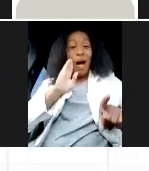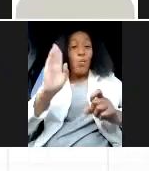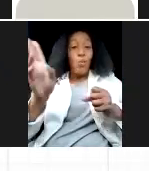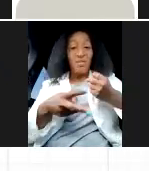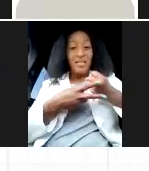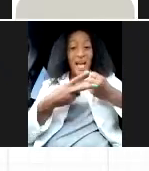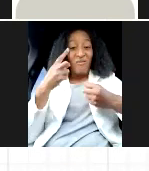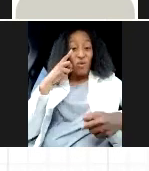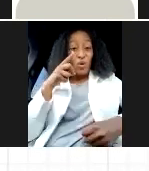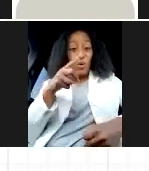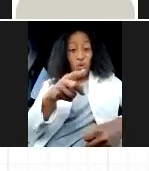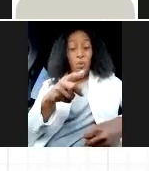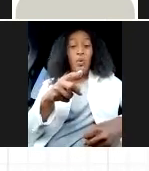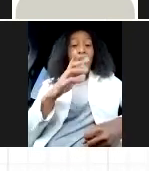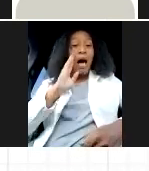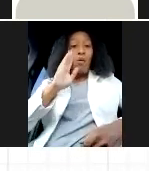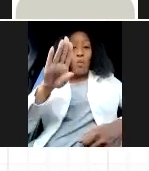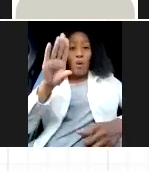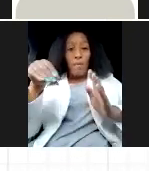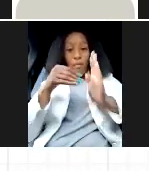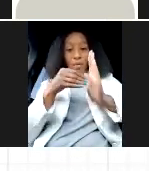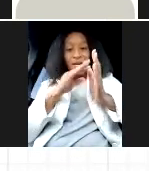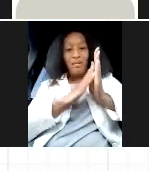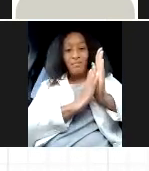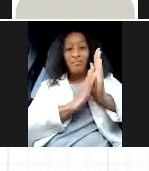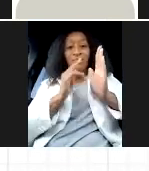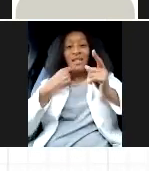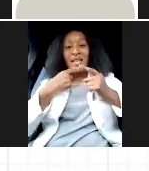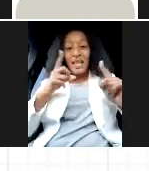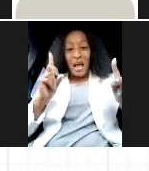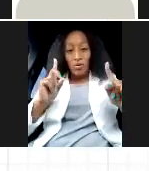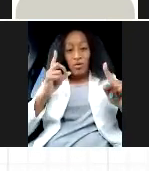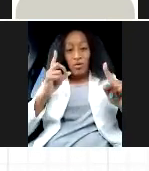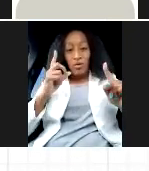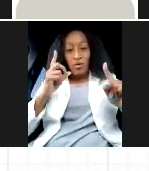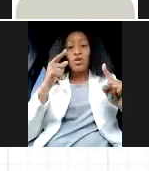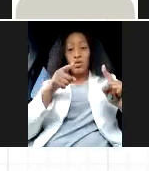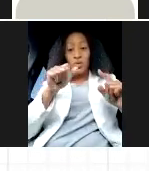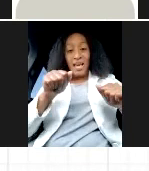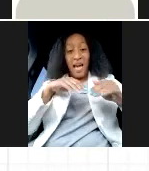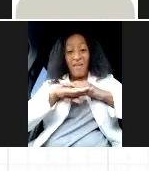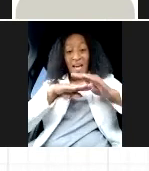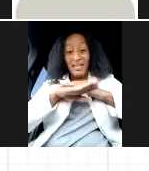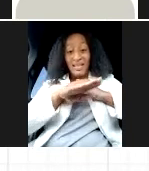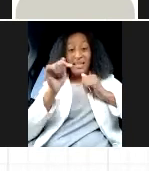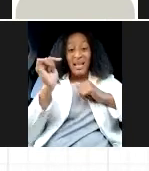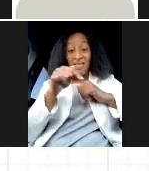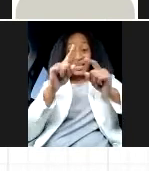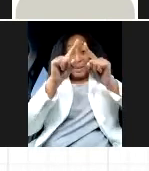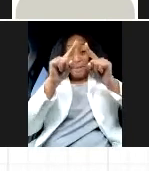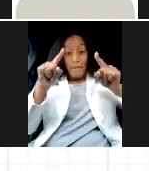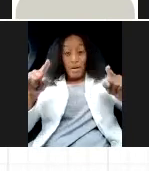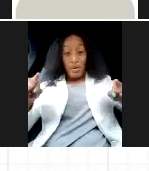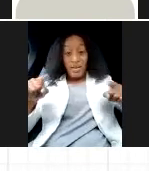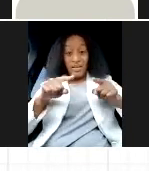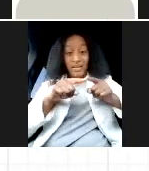announcement with the video, you know, so that you have access to this if you want to go back and you know, you